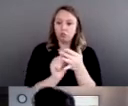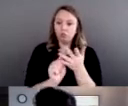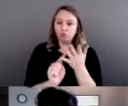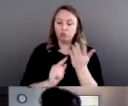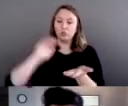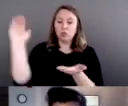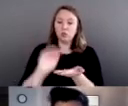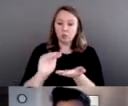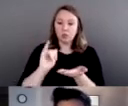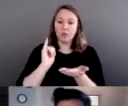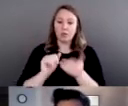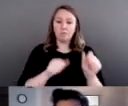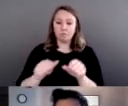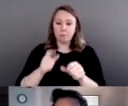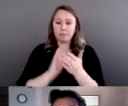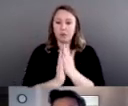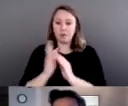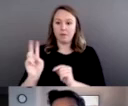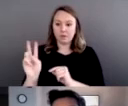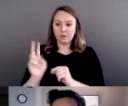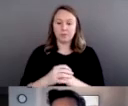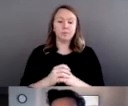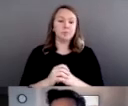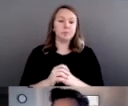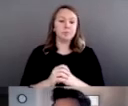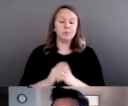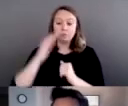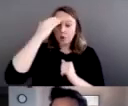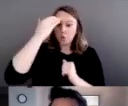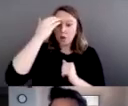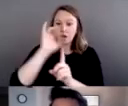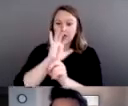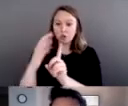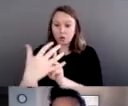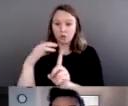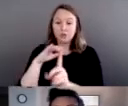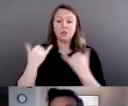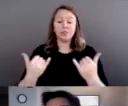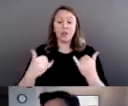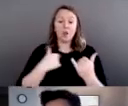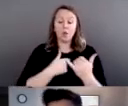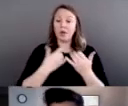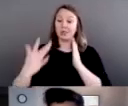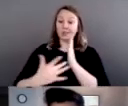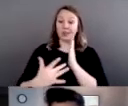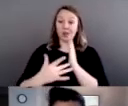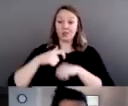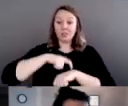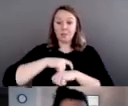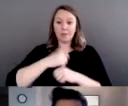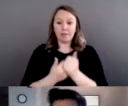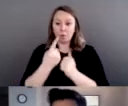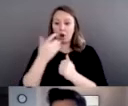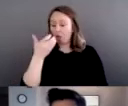victim. You know, be more aware of your surroundings. We're in an age of technology. Everybody's on their phones.